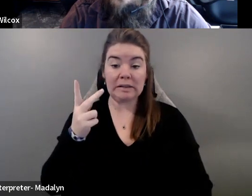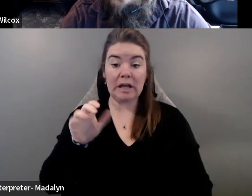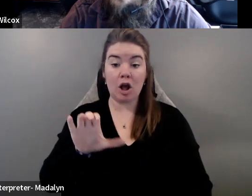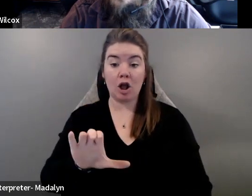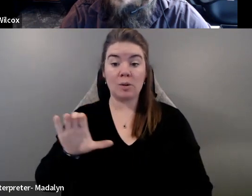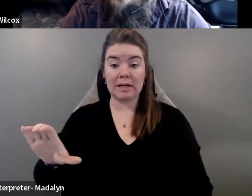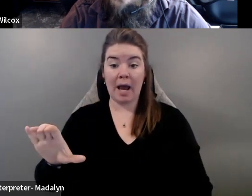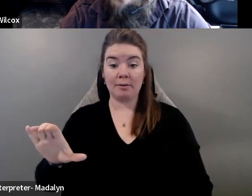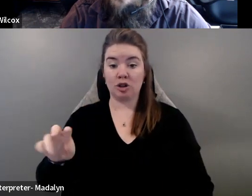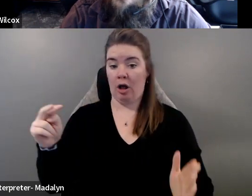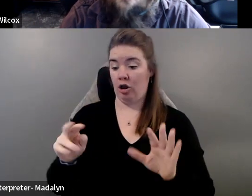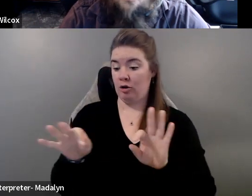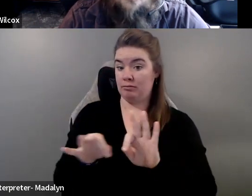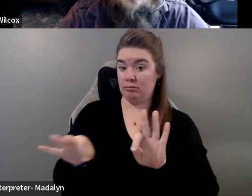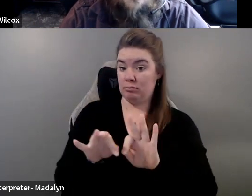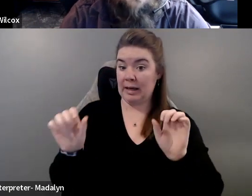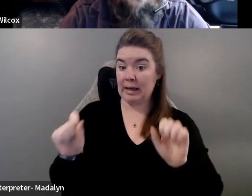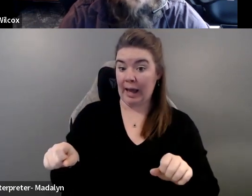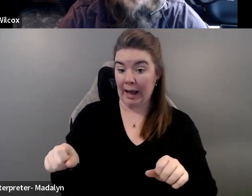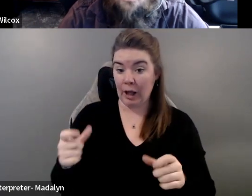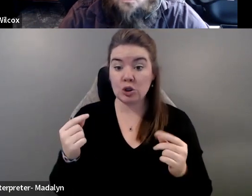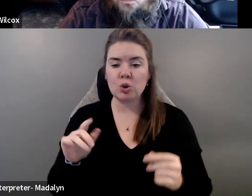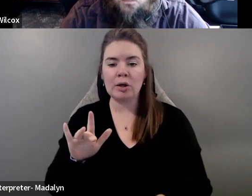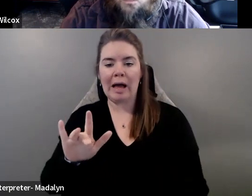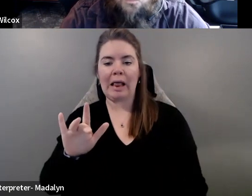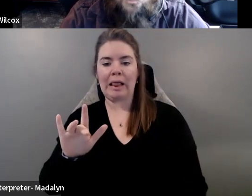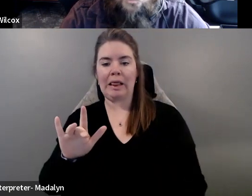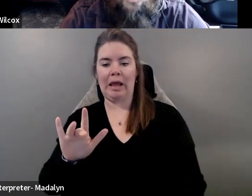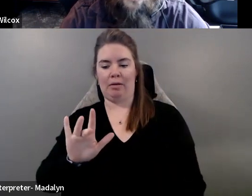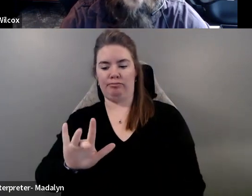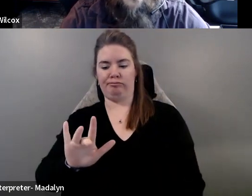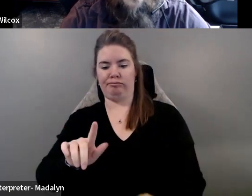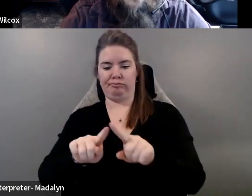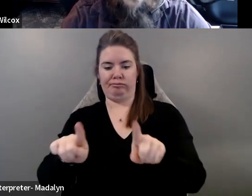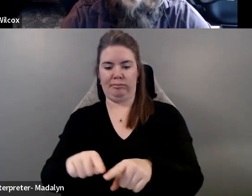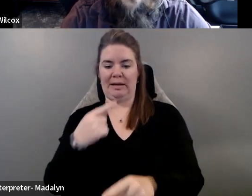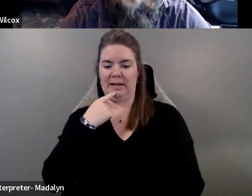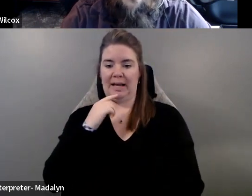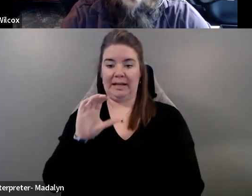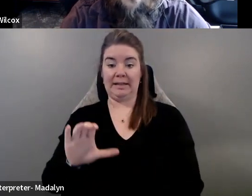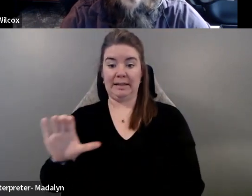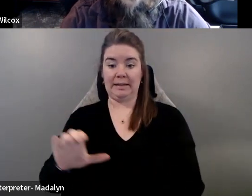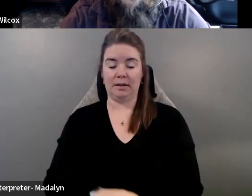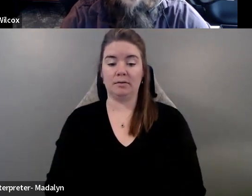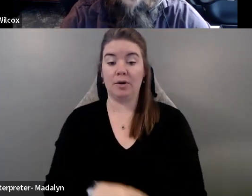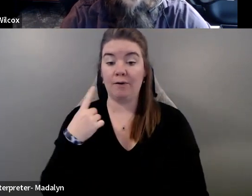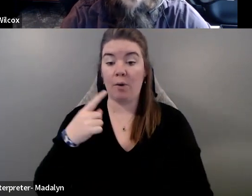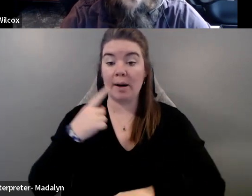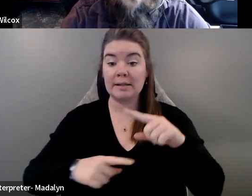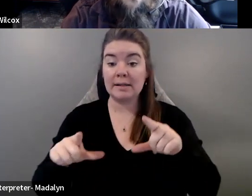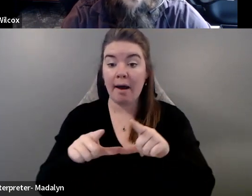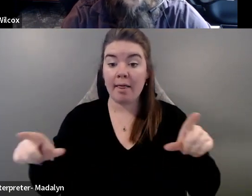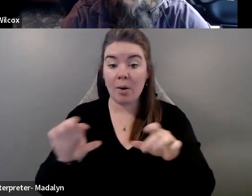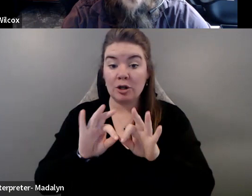the captioning by selecting the CC tab on the menu bar. For sign language interpreting, you can find